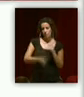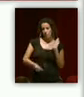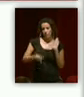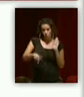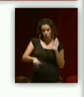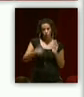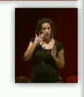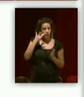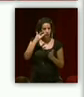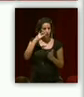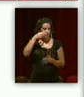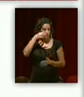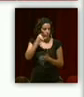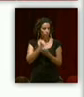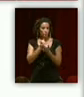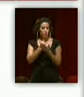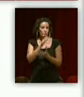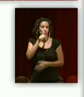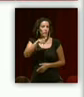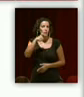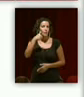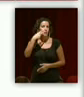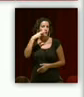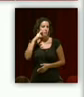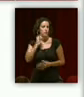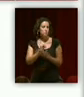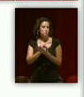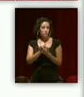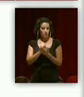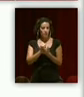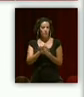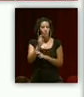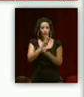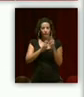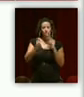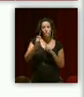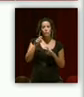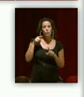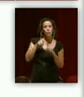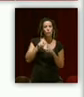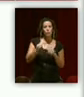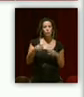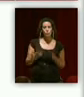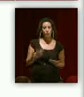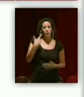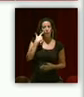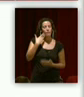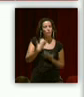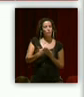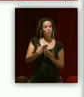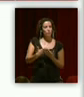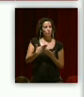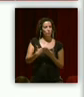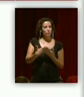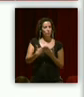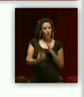pick the apps that we are going to test, because this is indeed a test, an experiment,